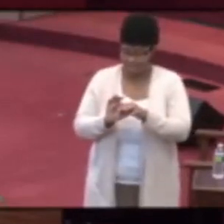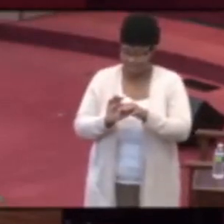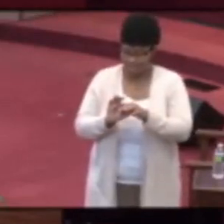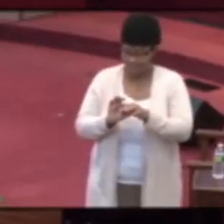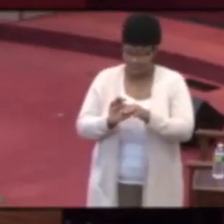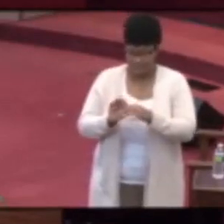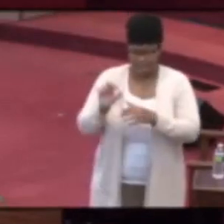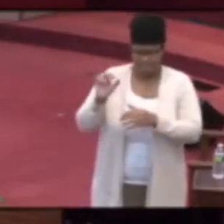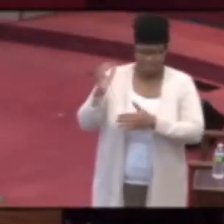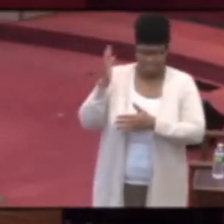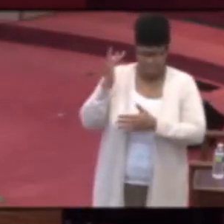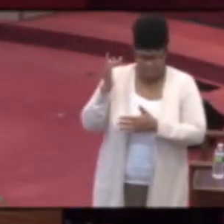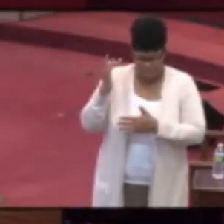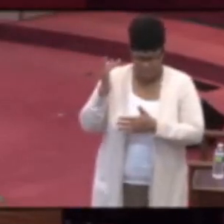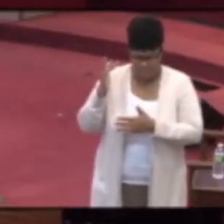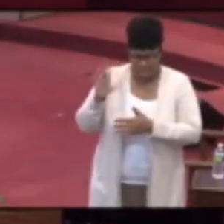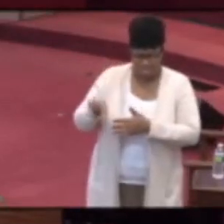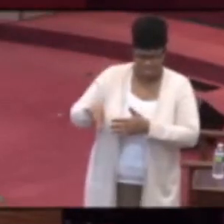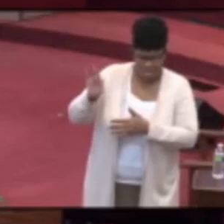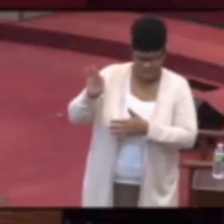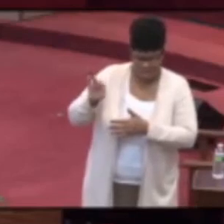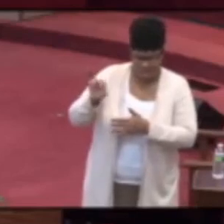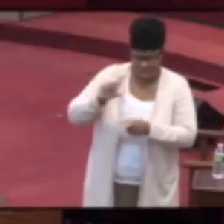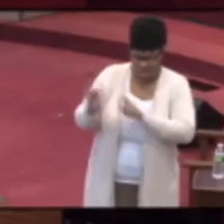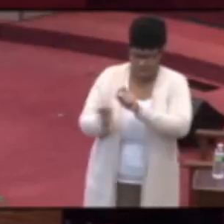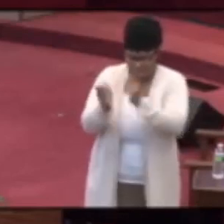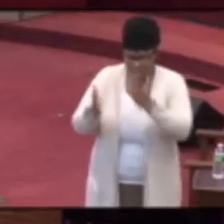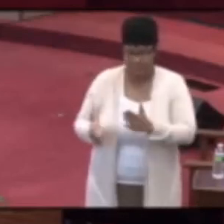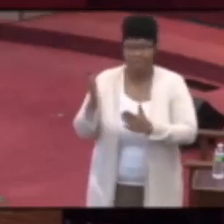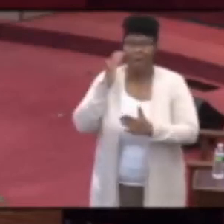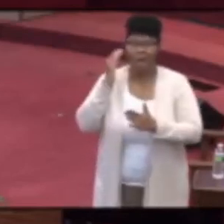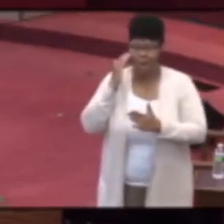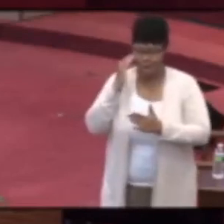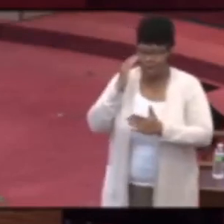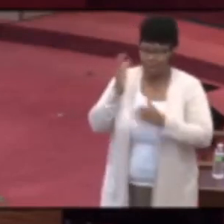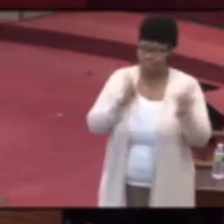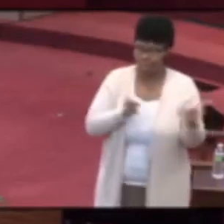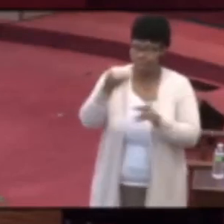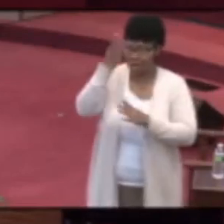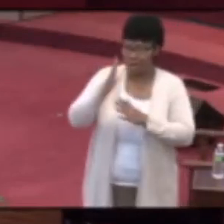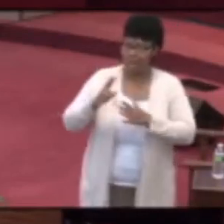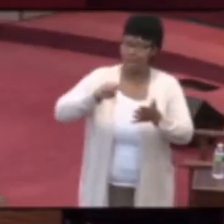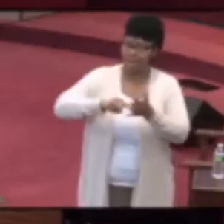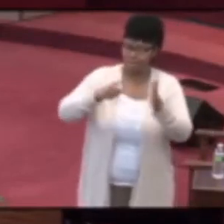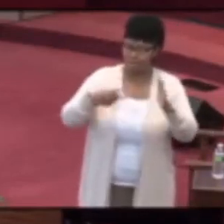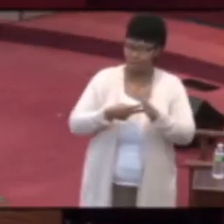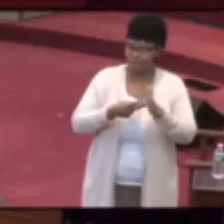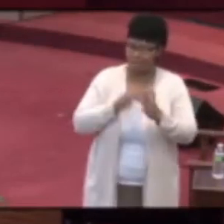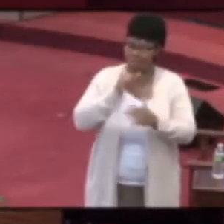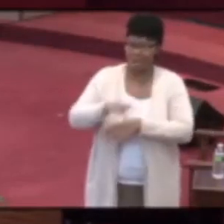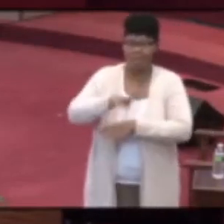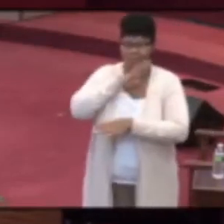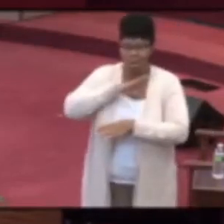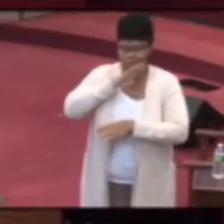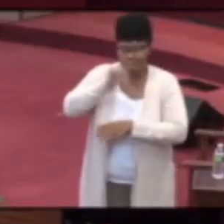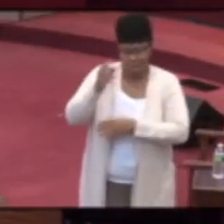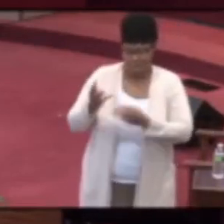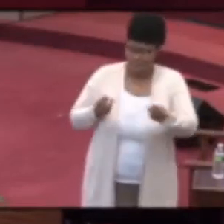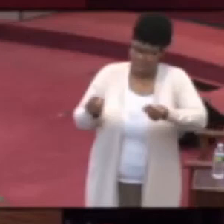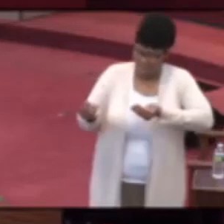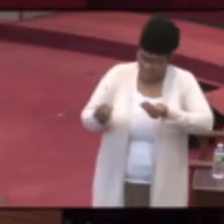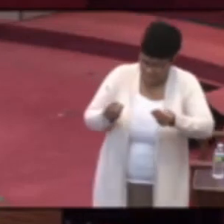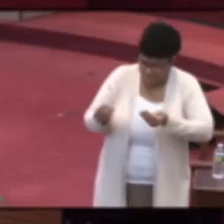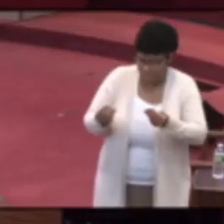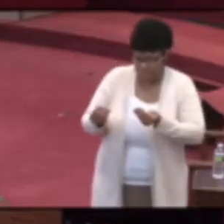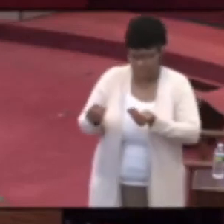his selection to a wider purpose of divine intent. And instead of being frustrated by having to minister